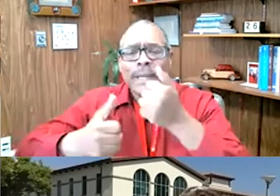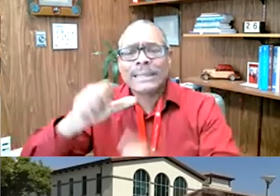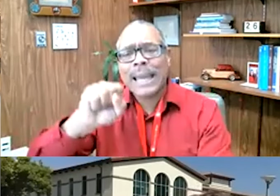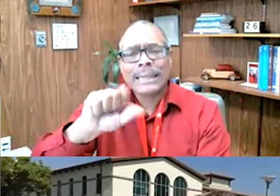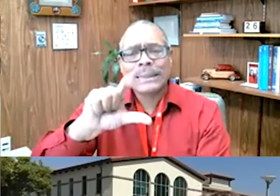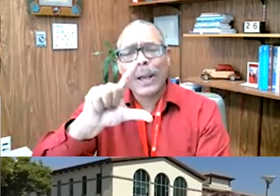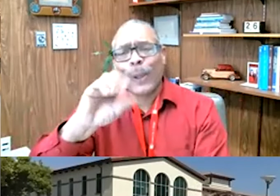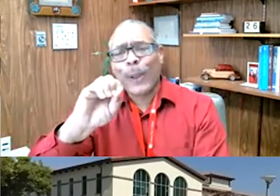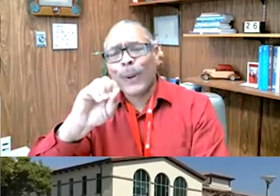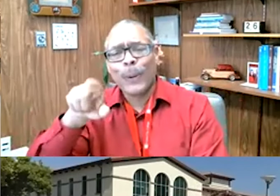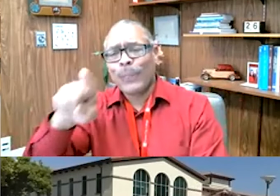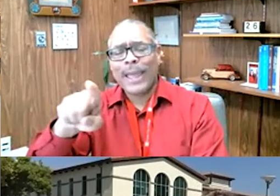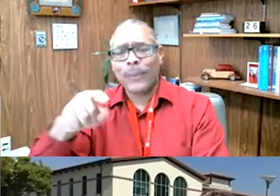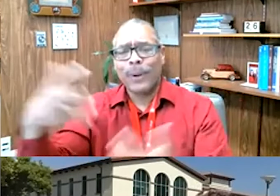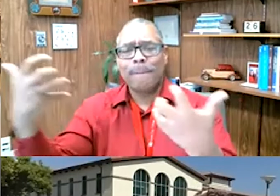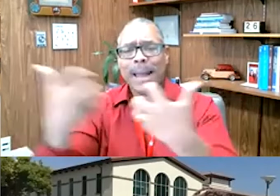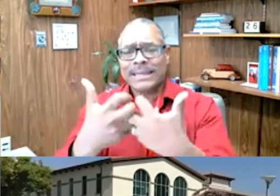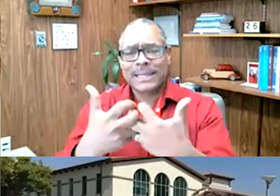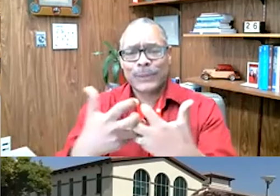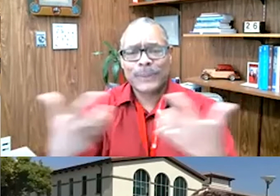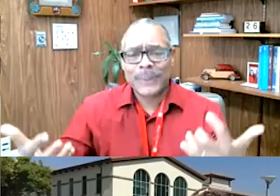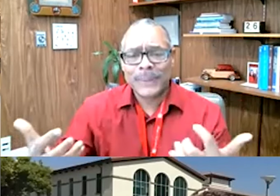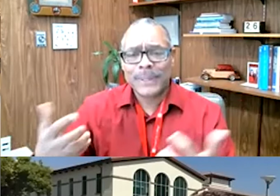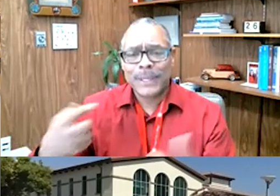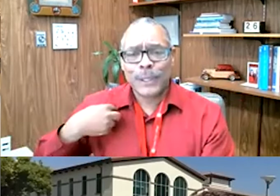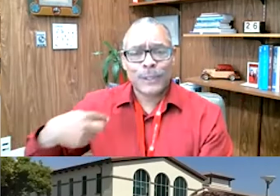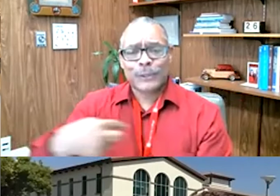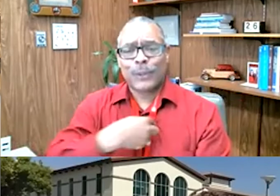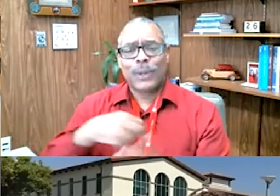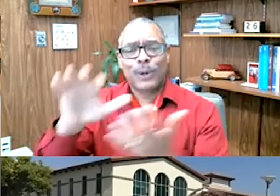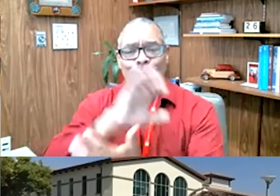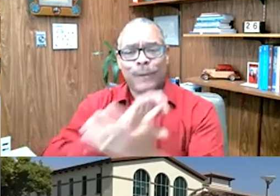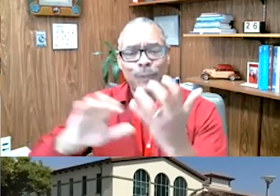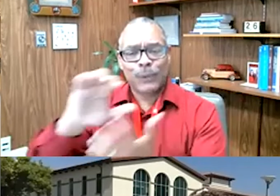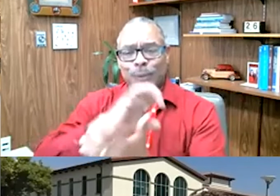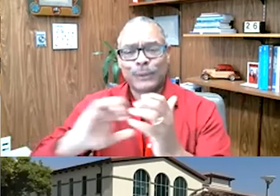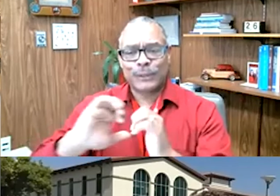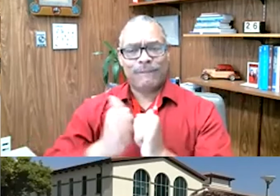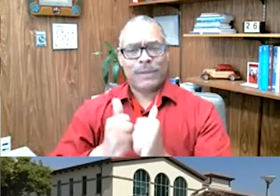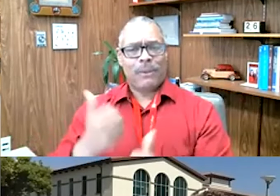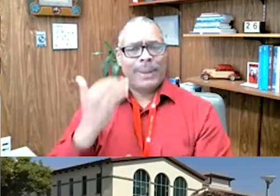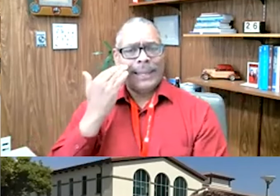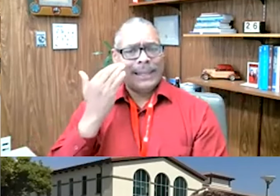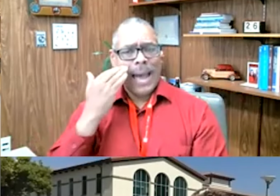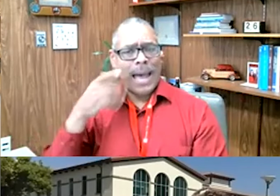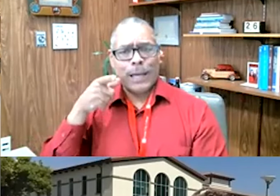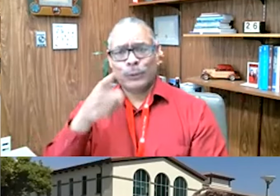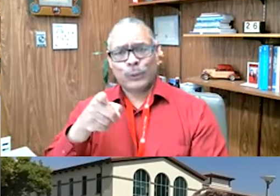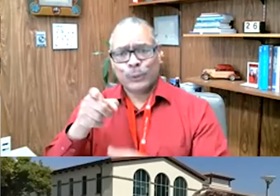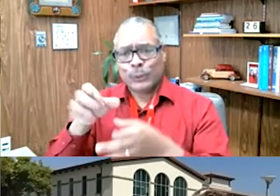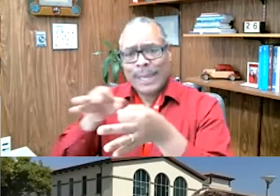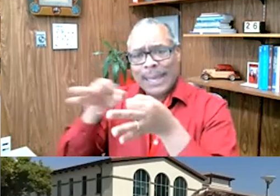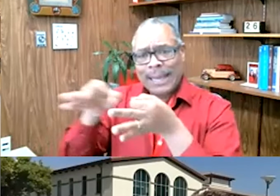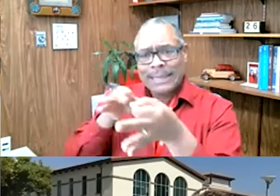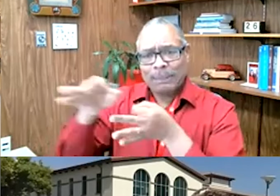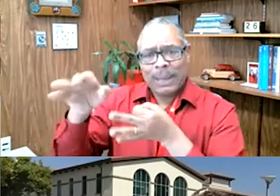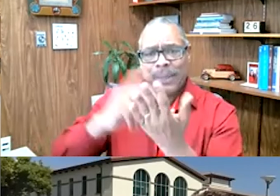we didn't know which SLO they were trying to match. There was a little